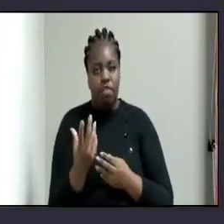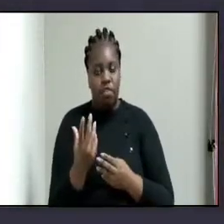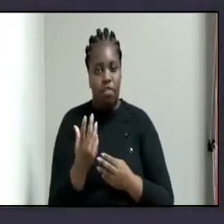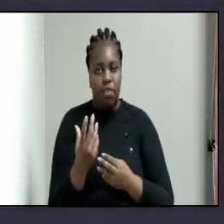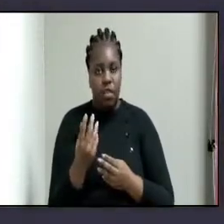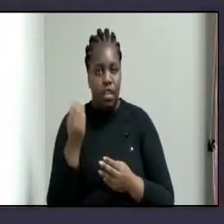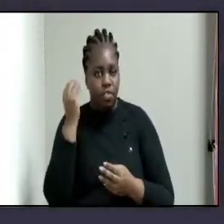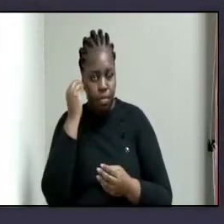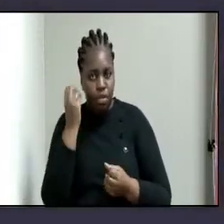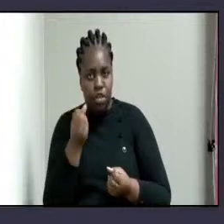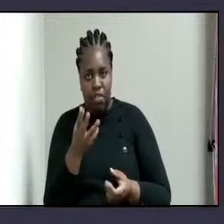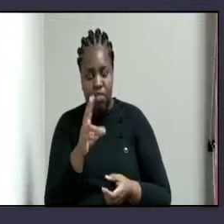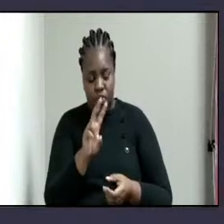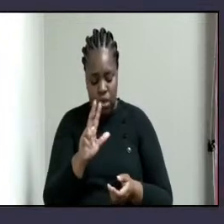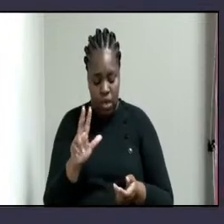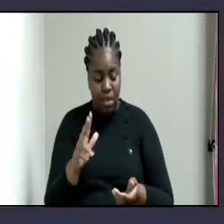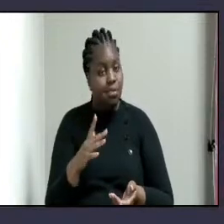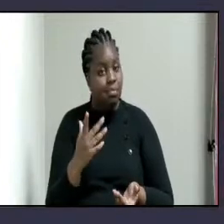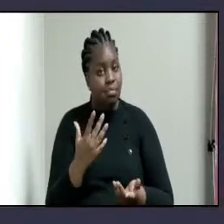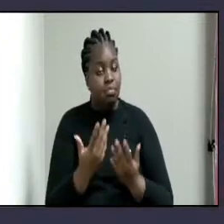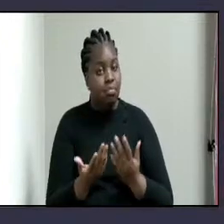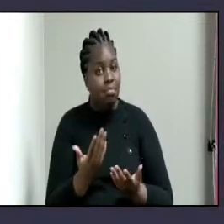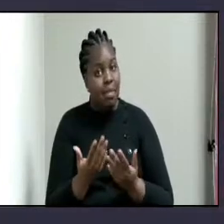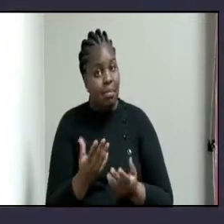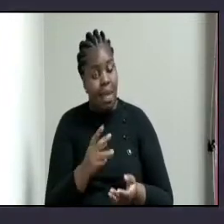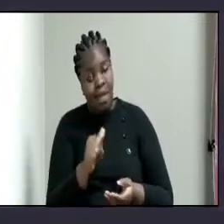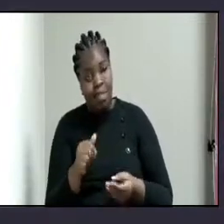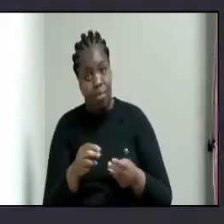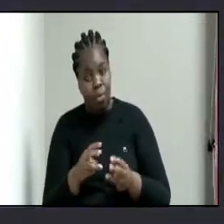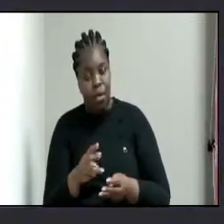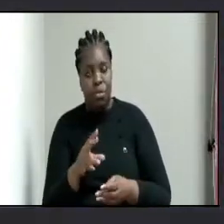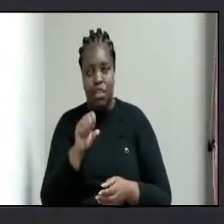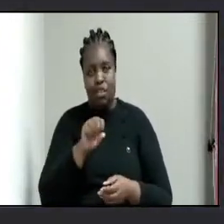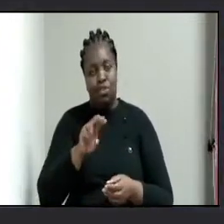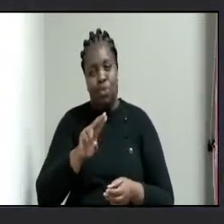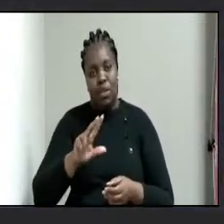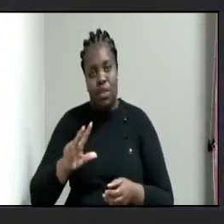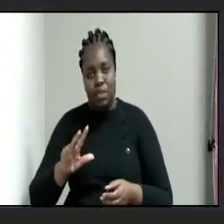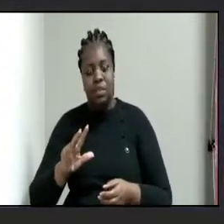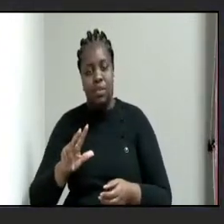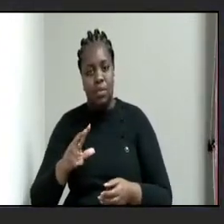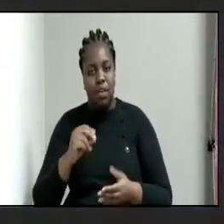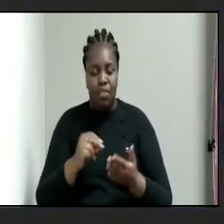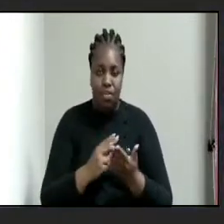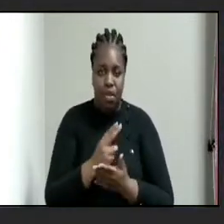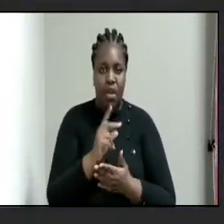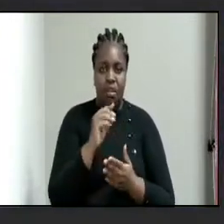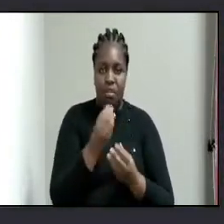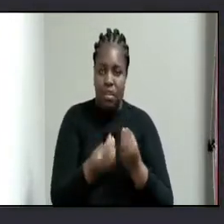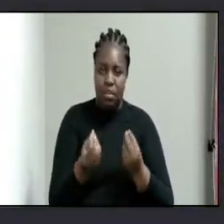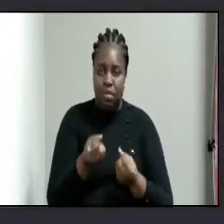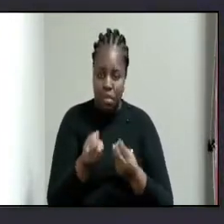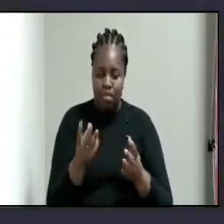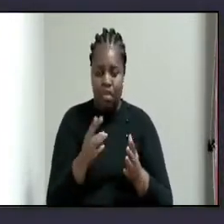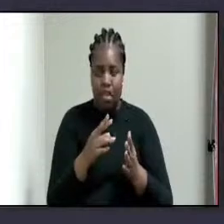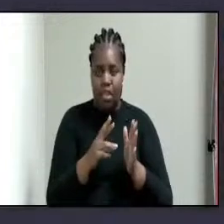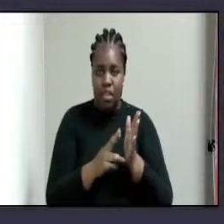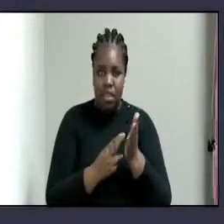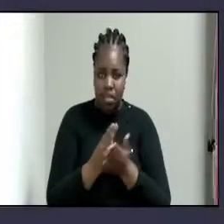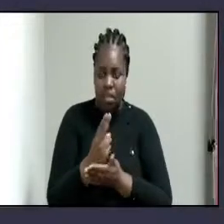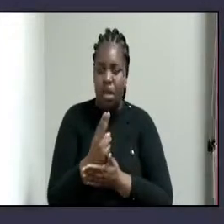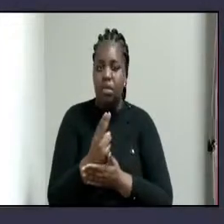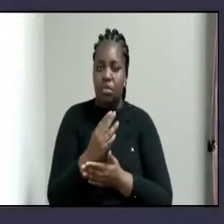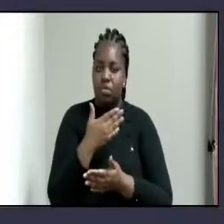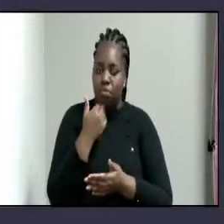28. So, in other words, Section 28 is a standalone right. Children must be given the right to